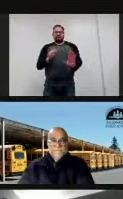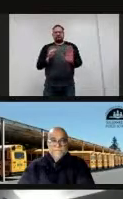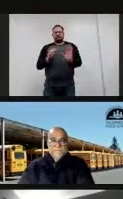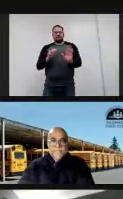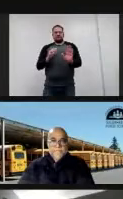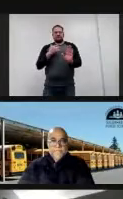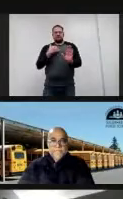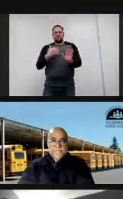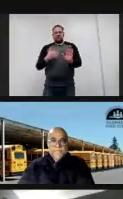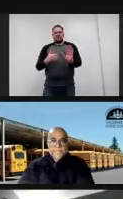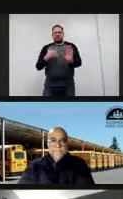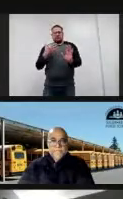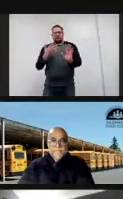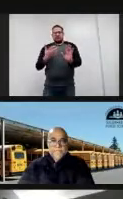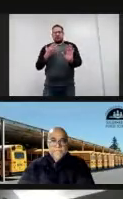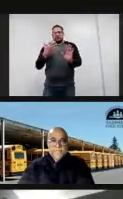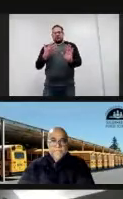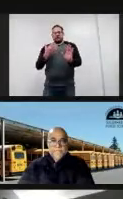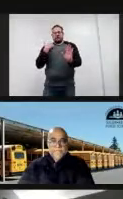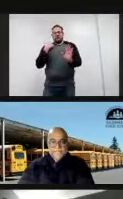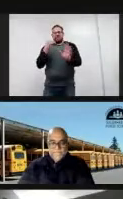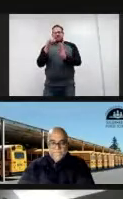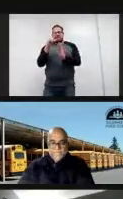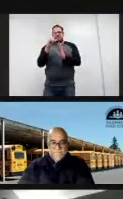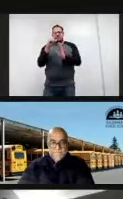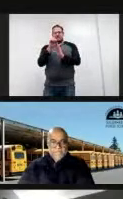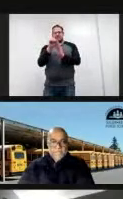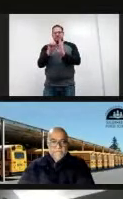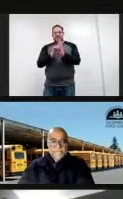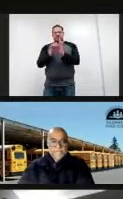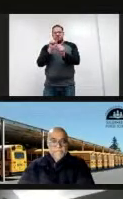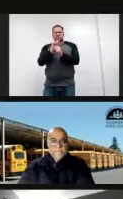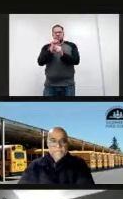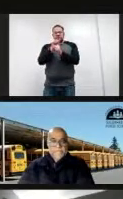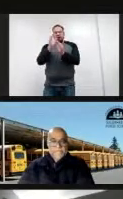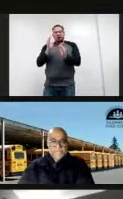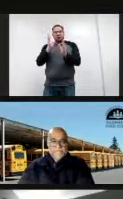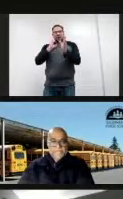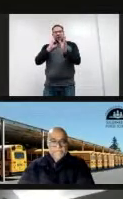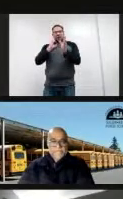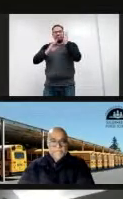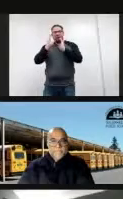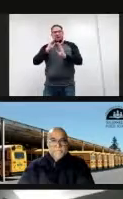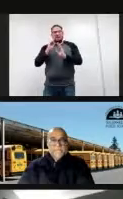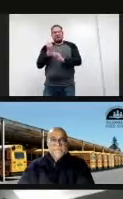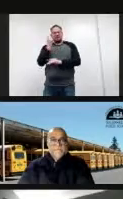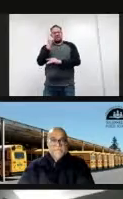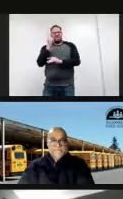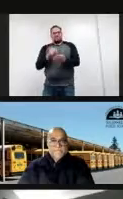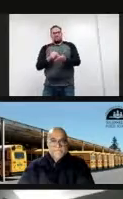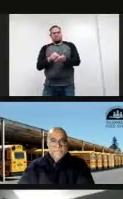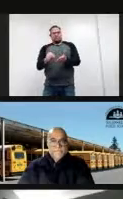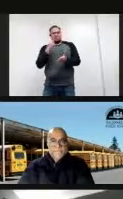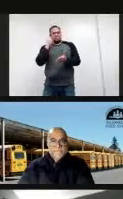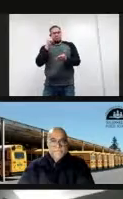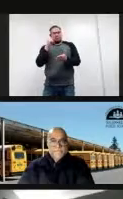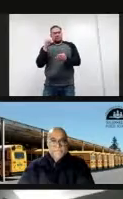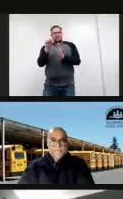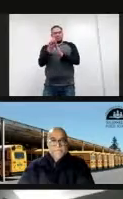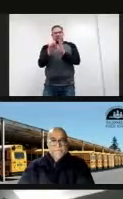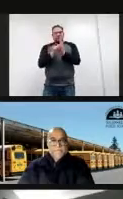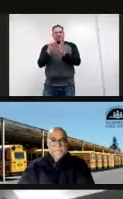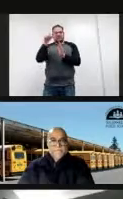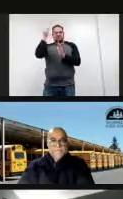Having the state worker experience and understanding the compensation for state government living